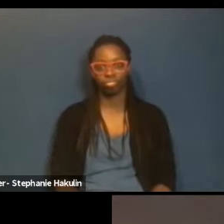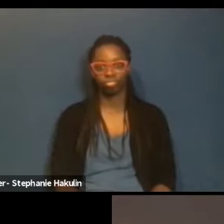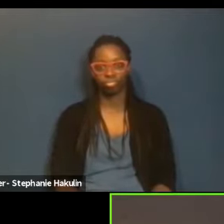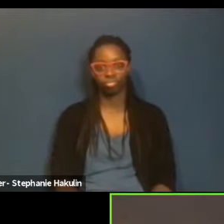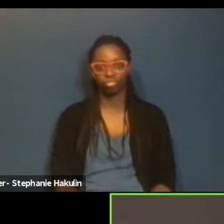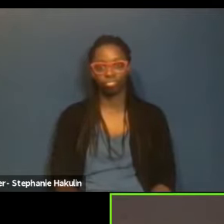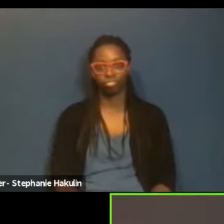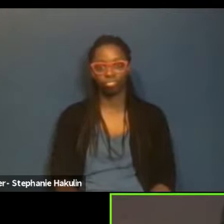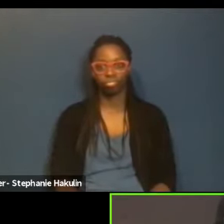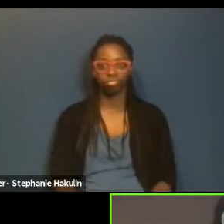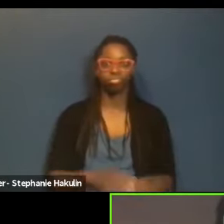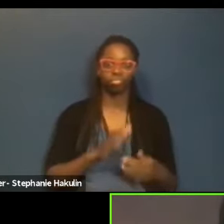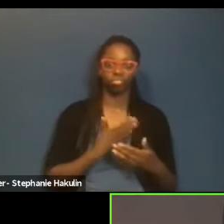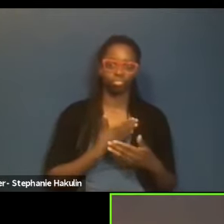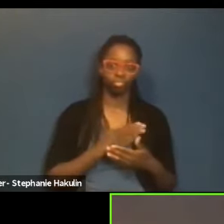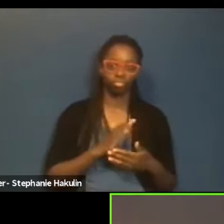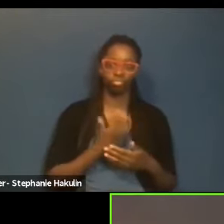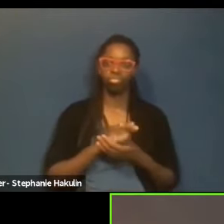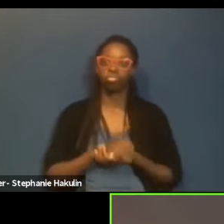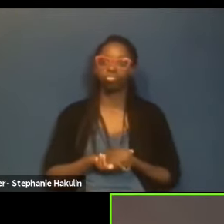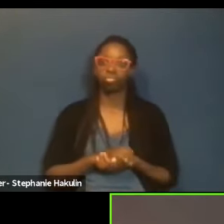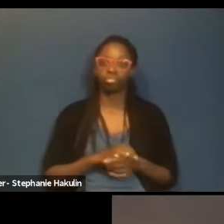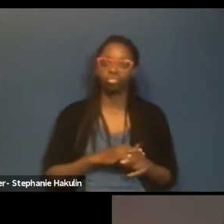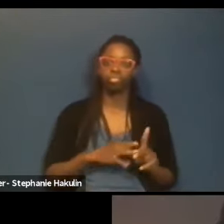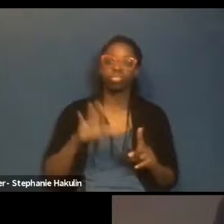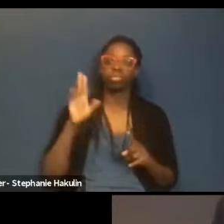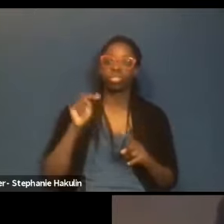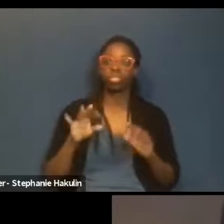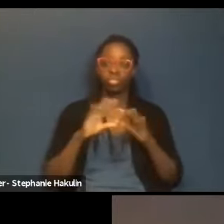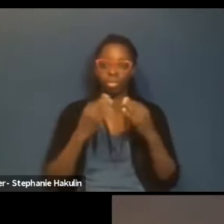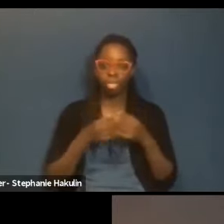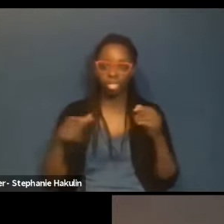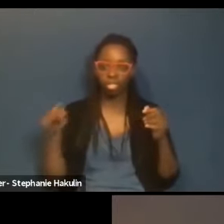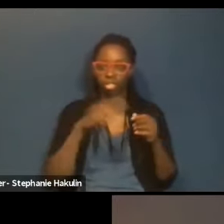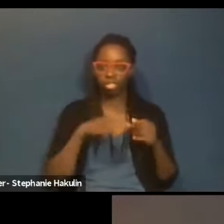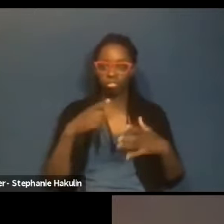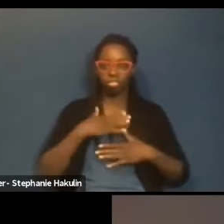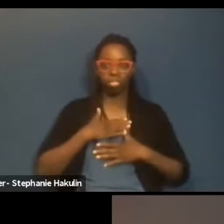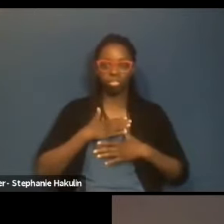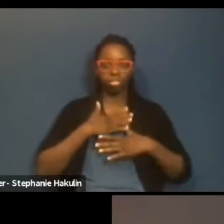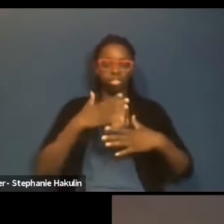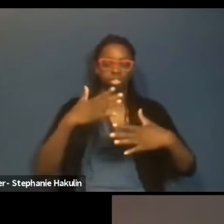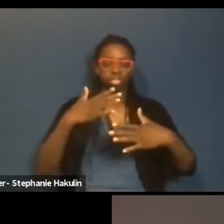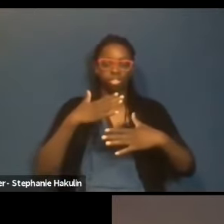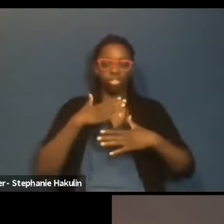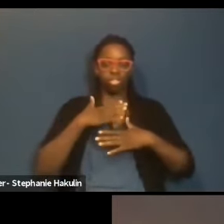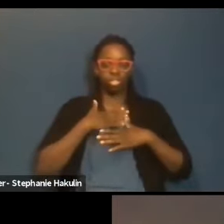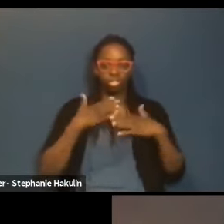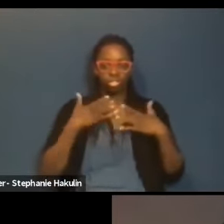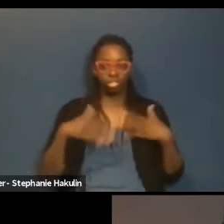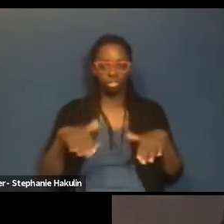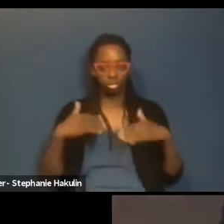Do it. Brave New Voices family, let's all take a deep breath together. Inhale.